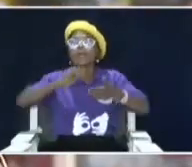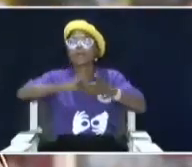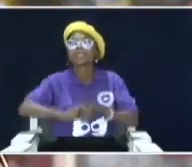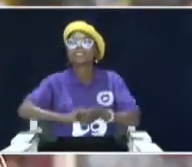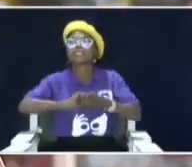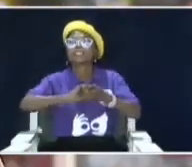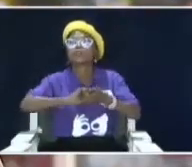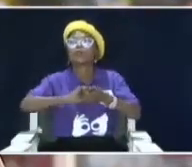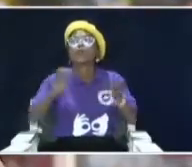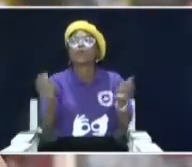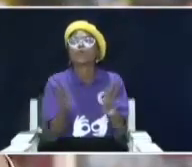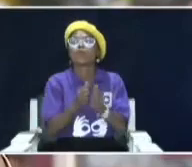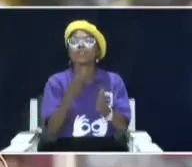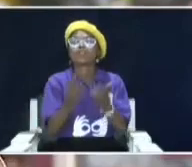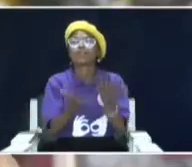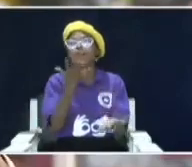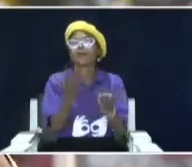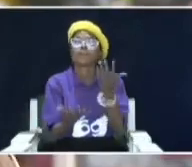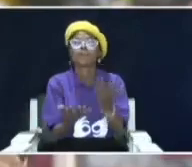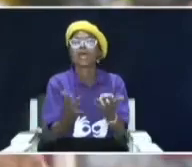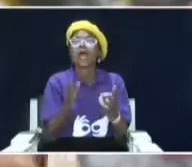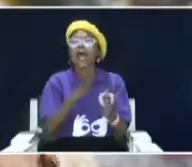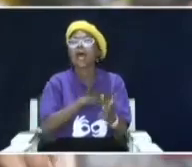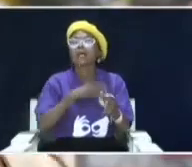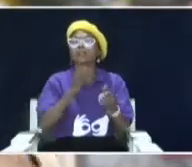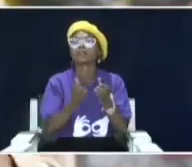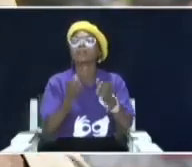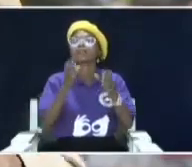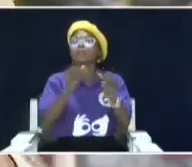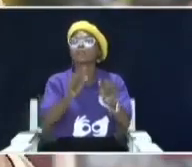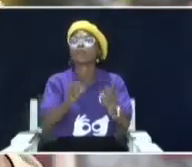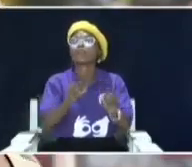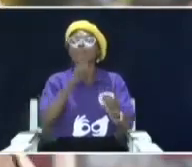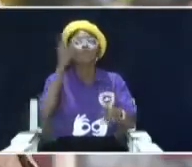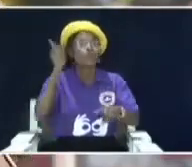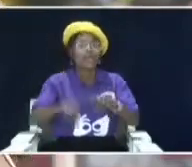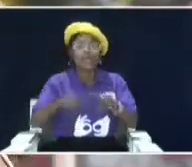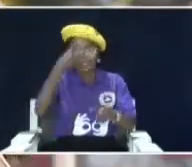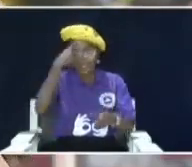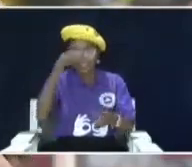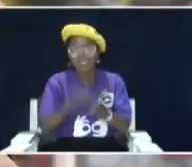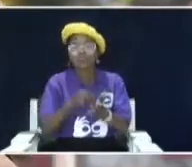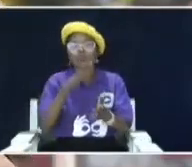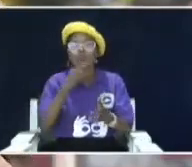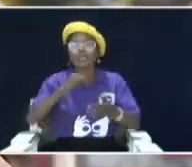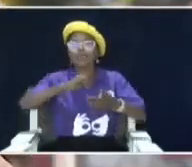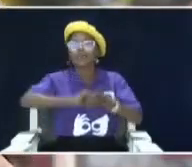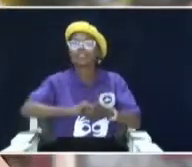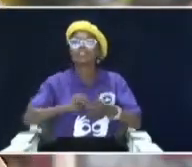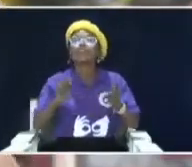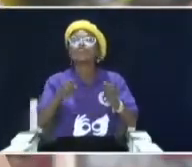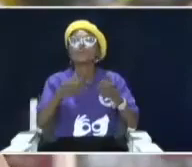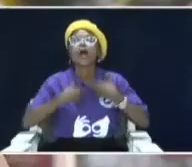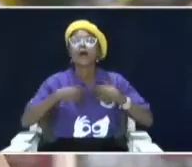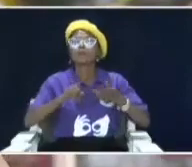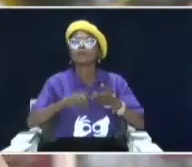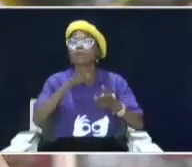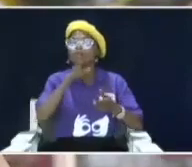Except you are in partnership with the fire. And so you cannot assume that you are in partnership. You have to be